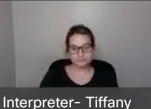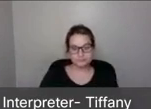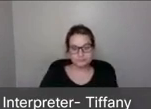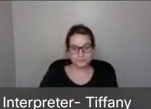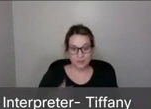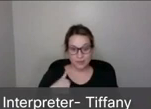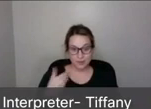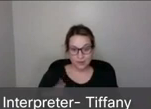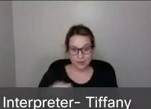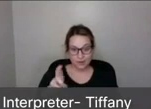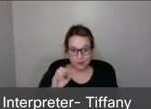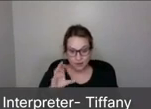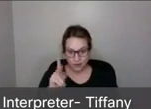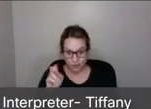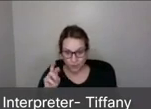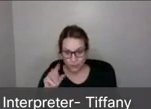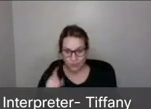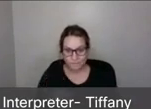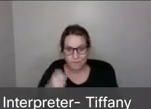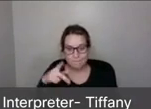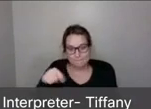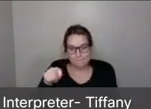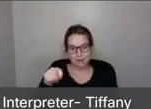I am Eric Kramer from Pinetop.